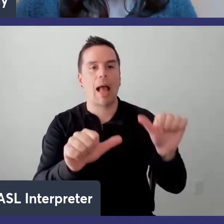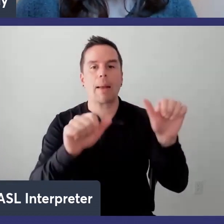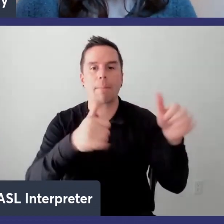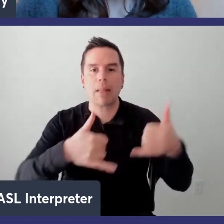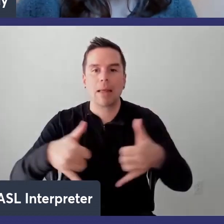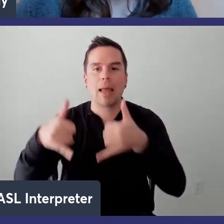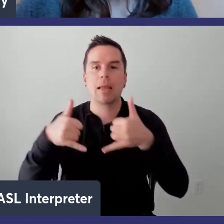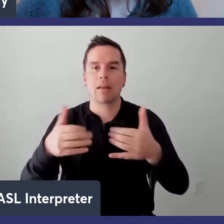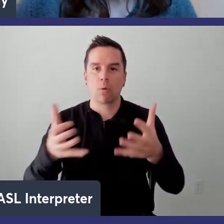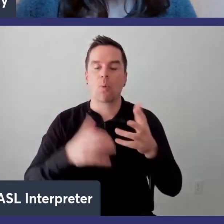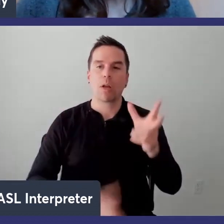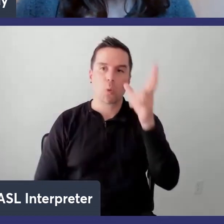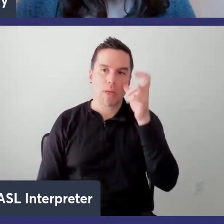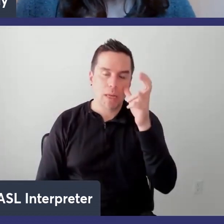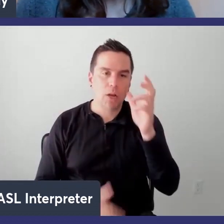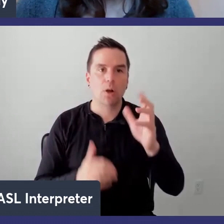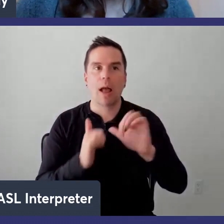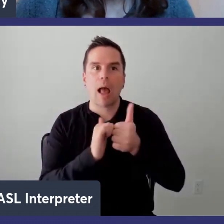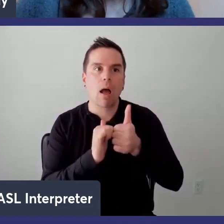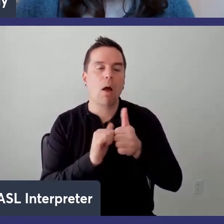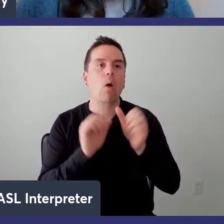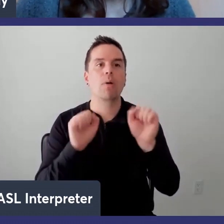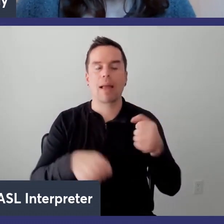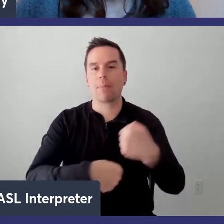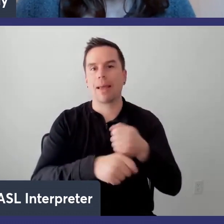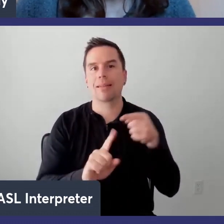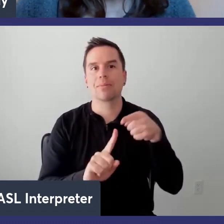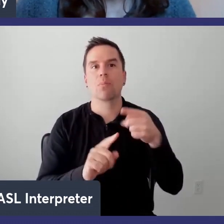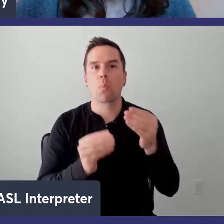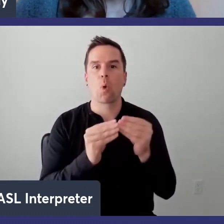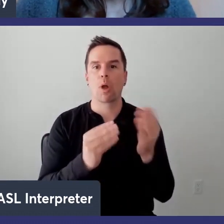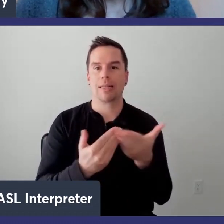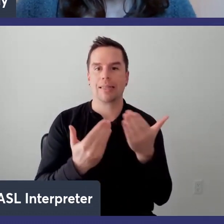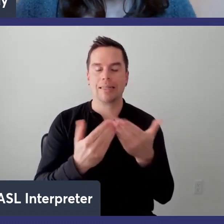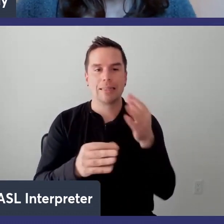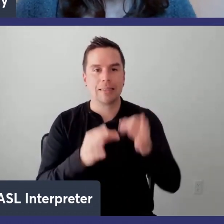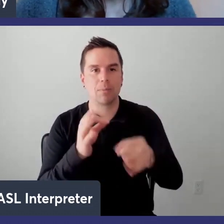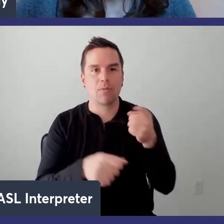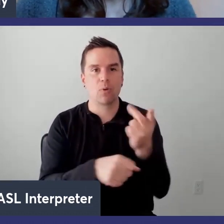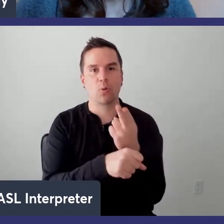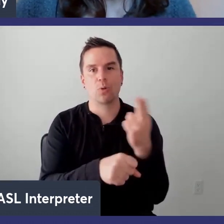can do to make geospatial ML easier. Thank you. Thank you so much, Kimberly. Welcome I hope back